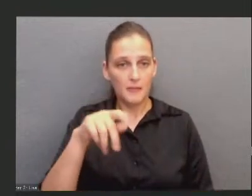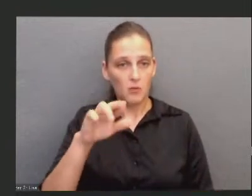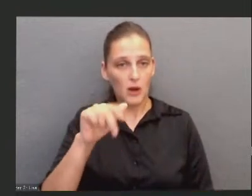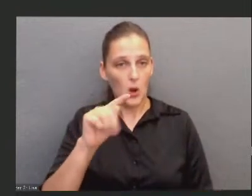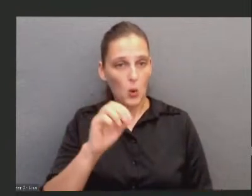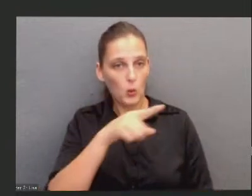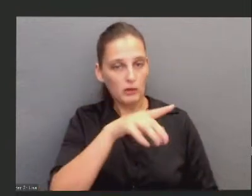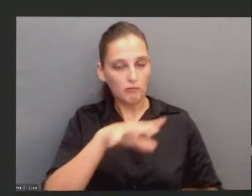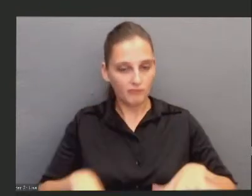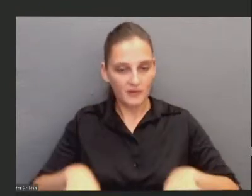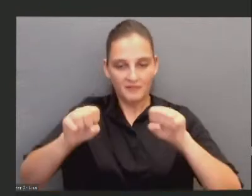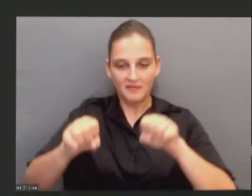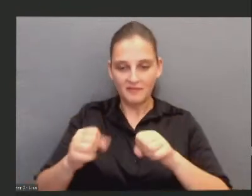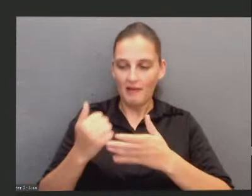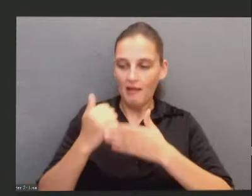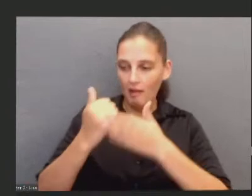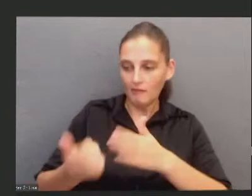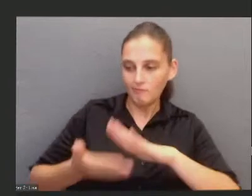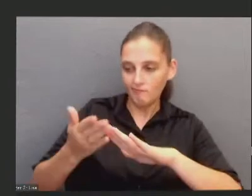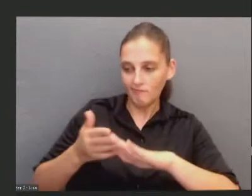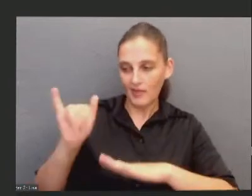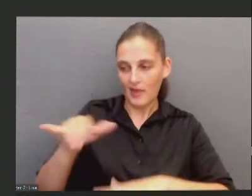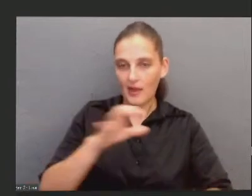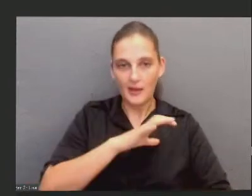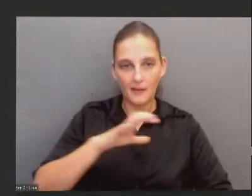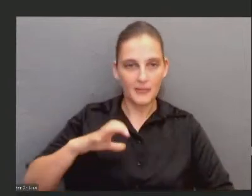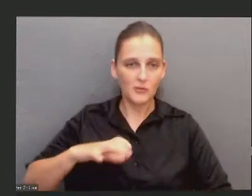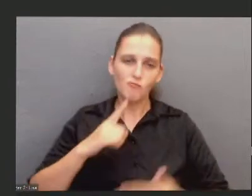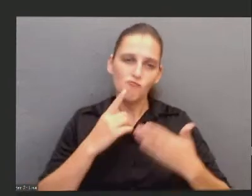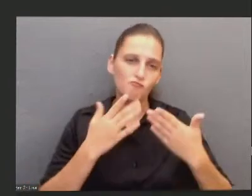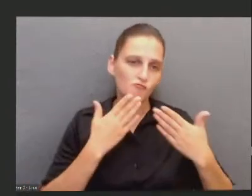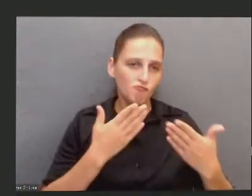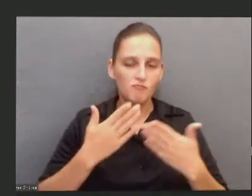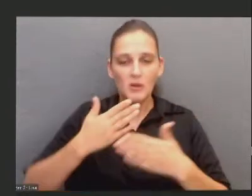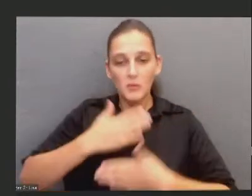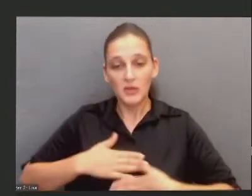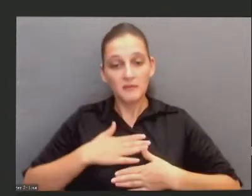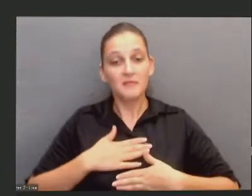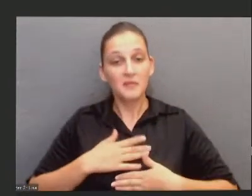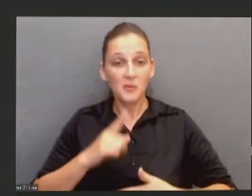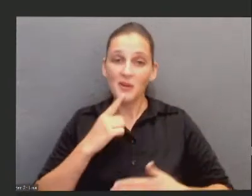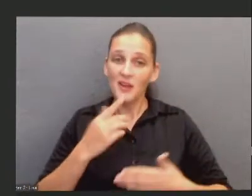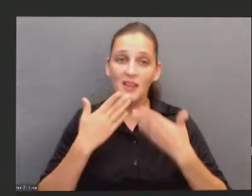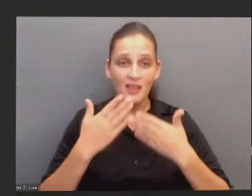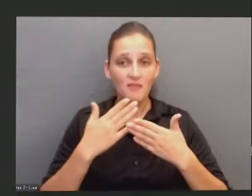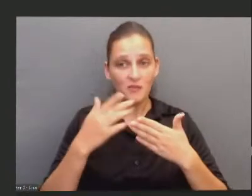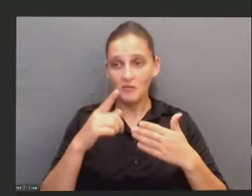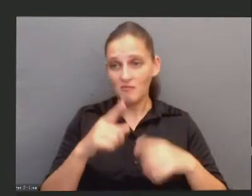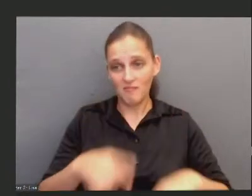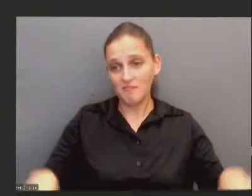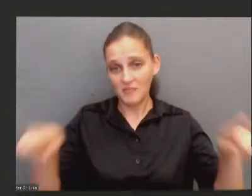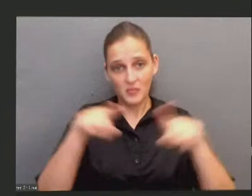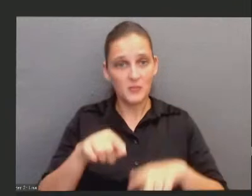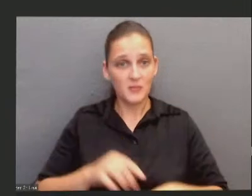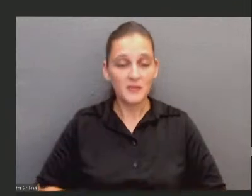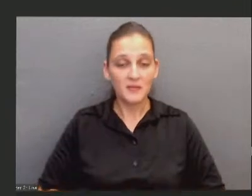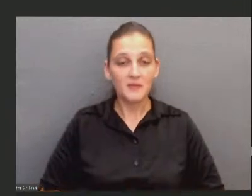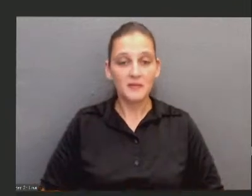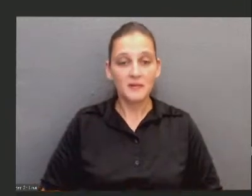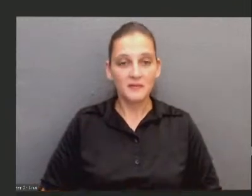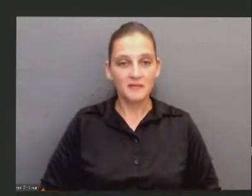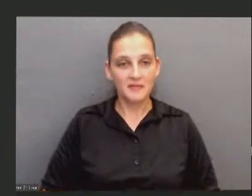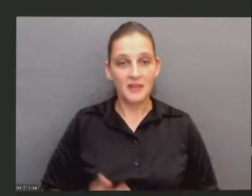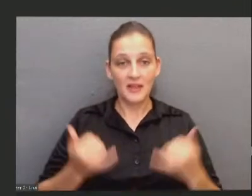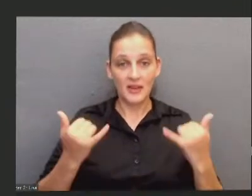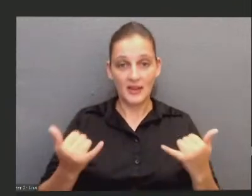to assist with that subcommittee, all much appreciated. And I thank you across the board. You know, we have now